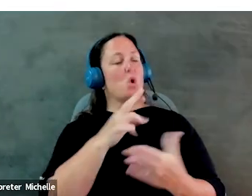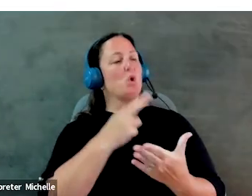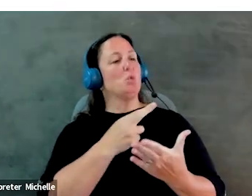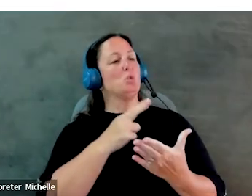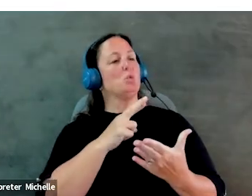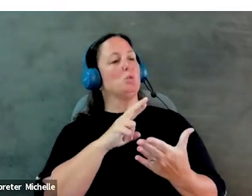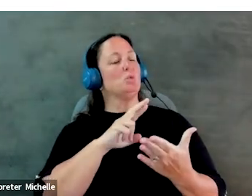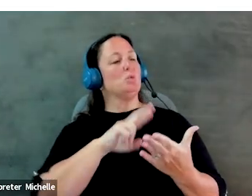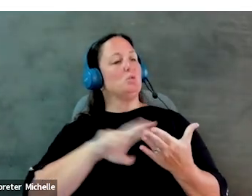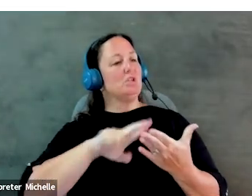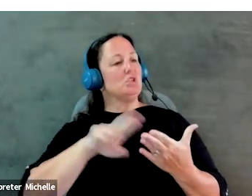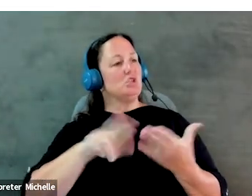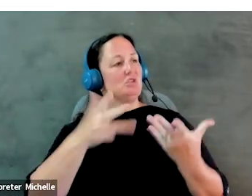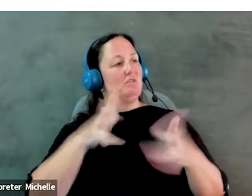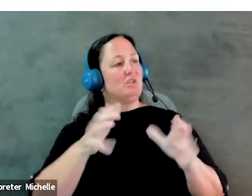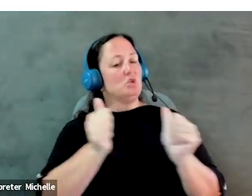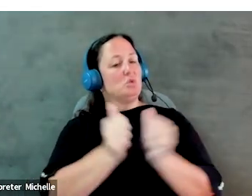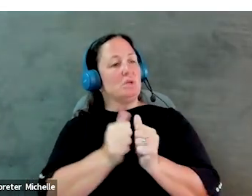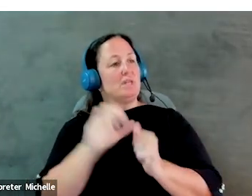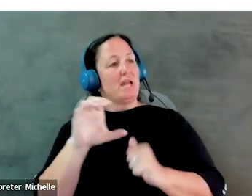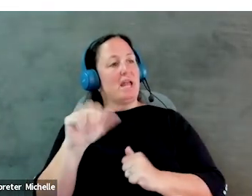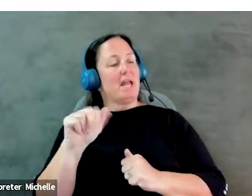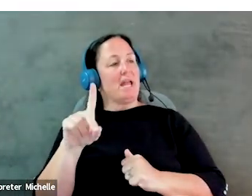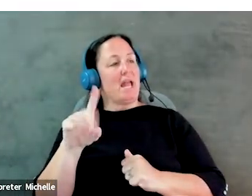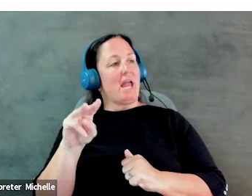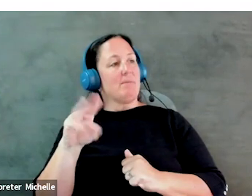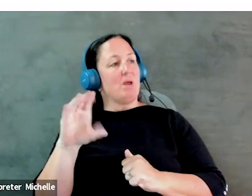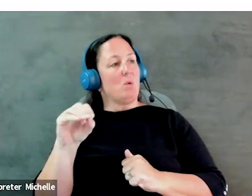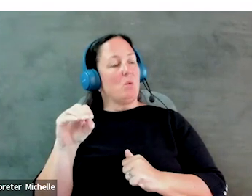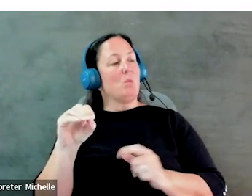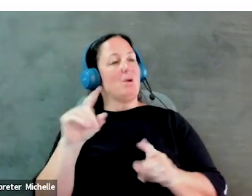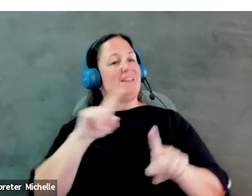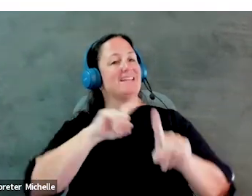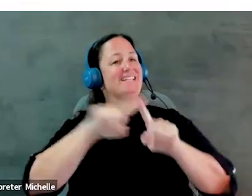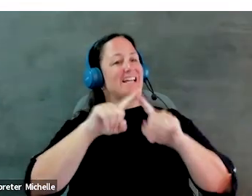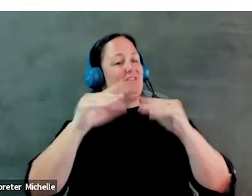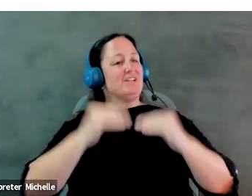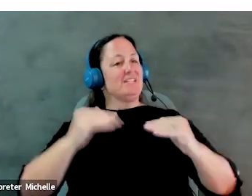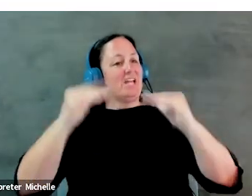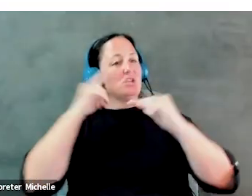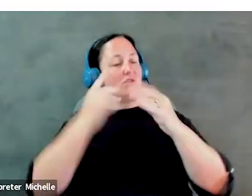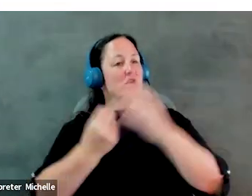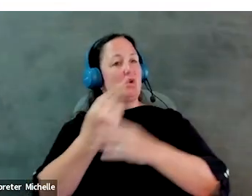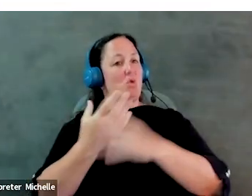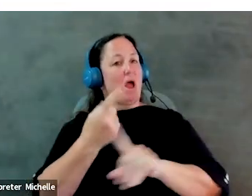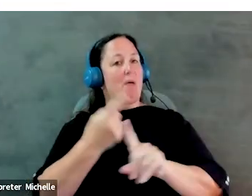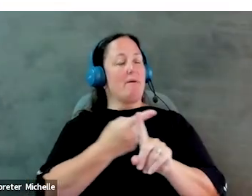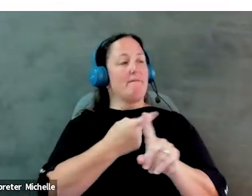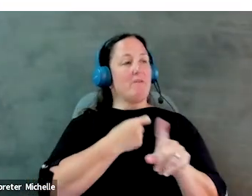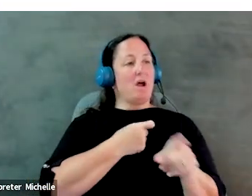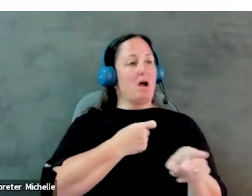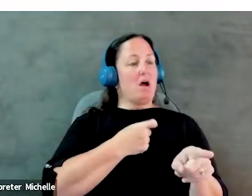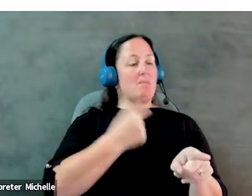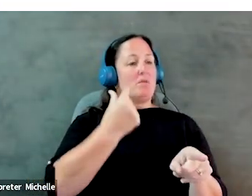the research that has been done with cadmium and the different stages of the crop,